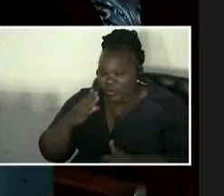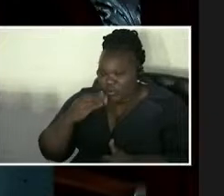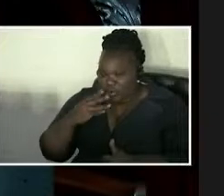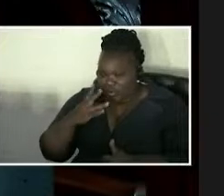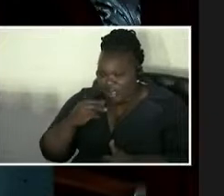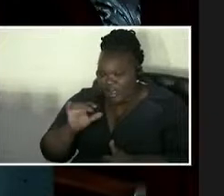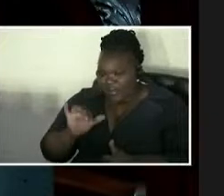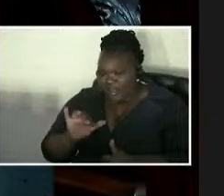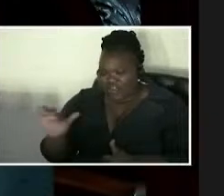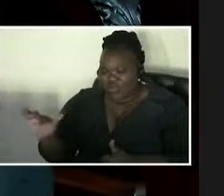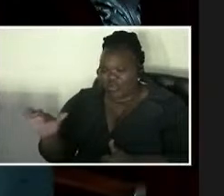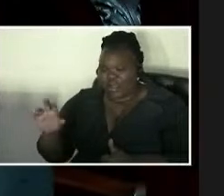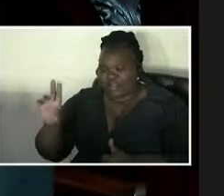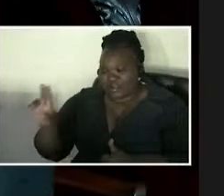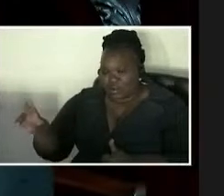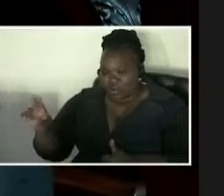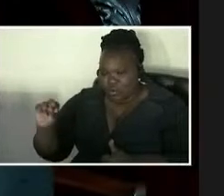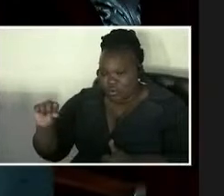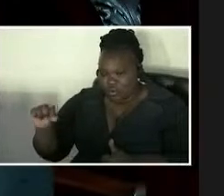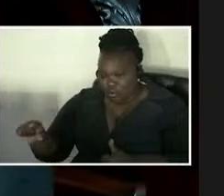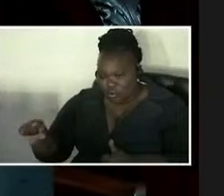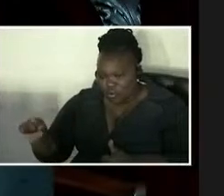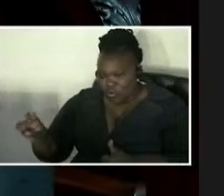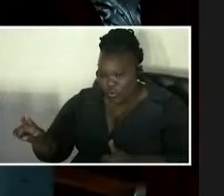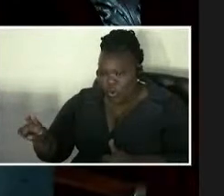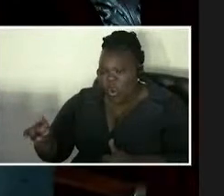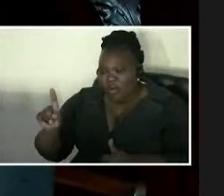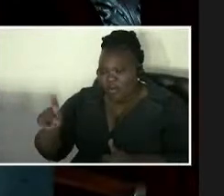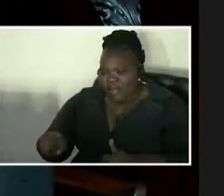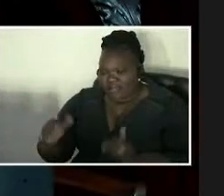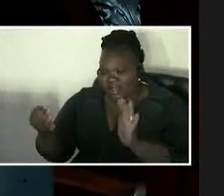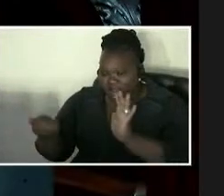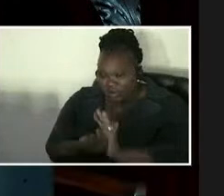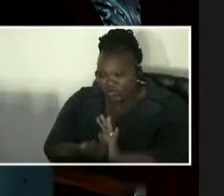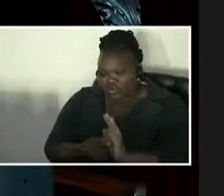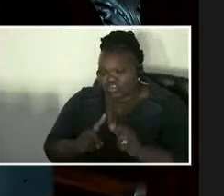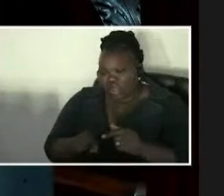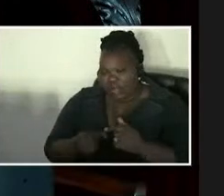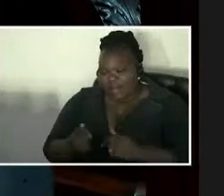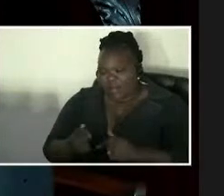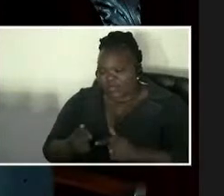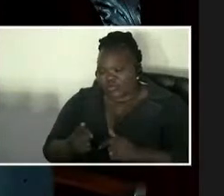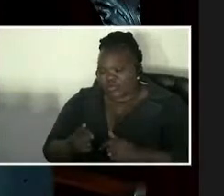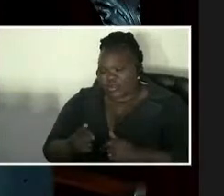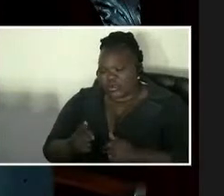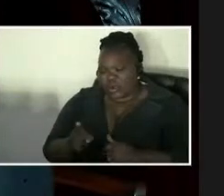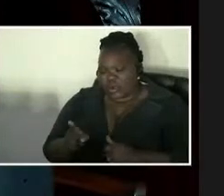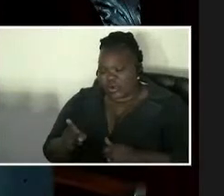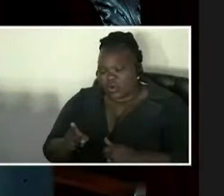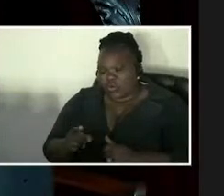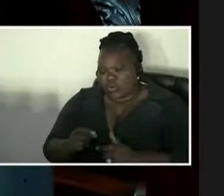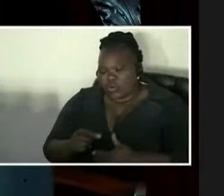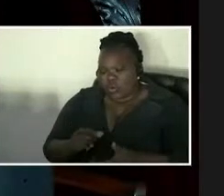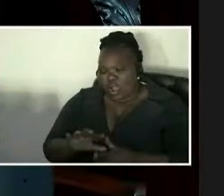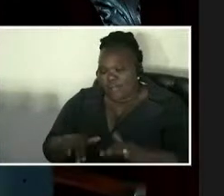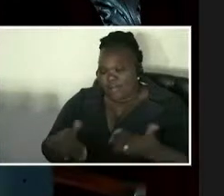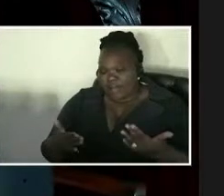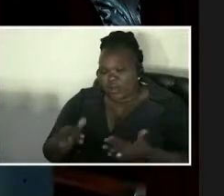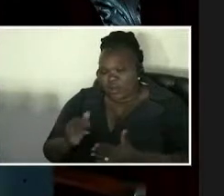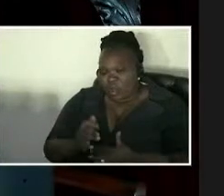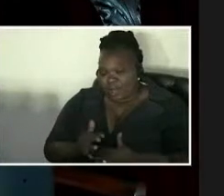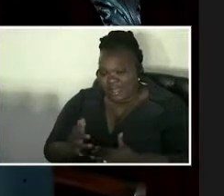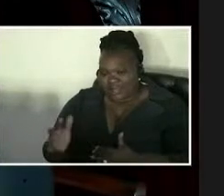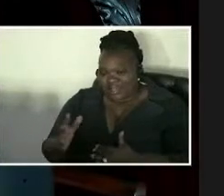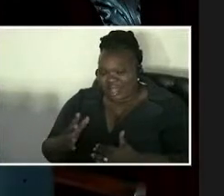district there has to be a resolution to this water crisis now now there have been